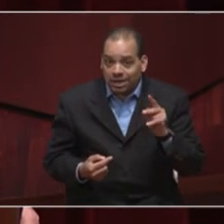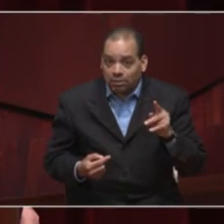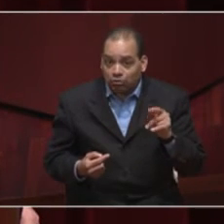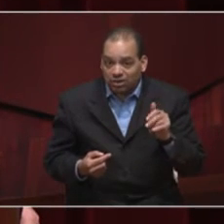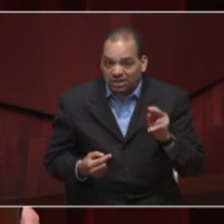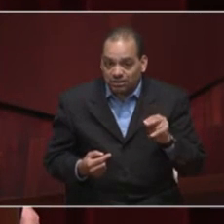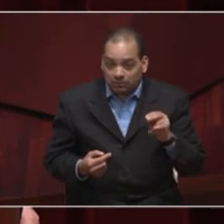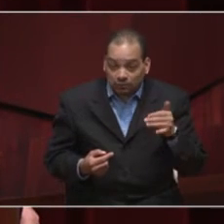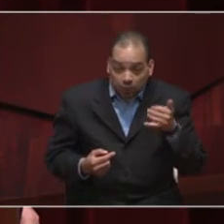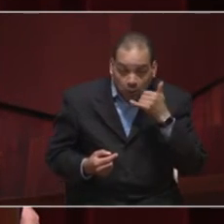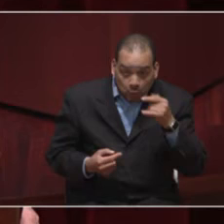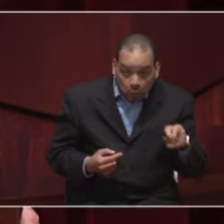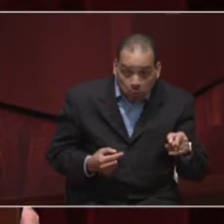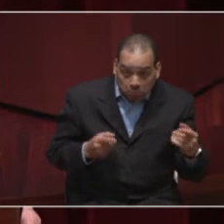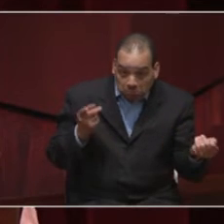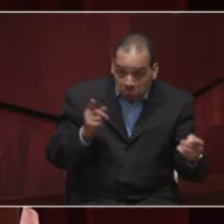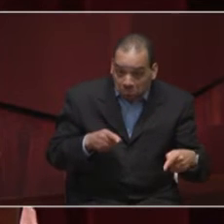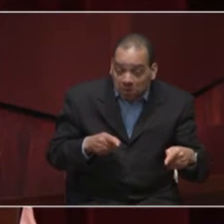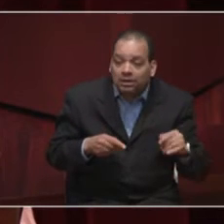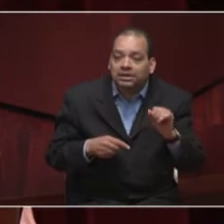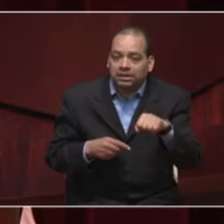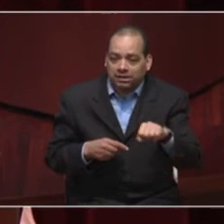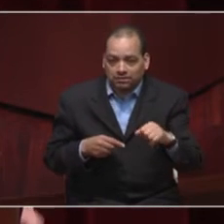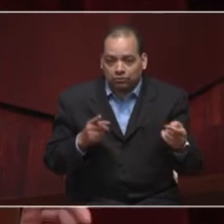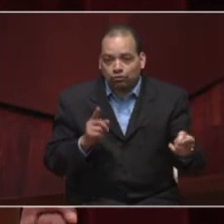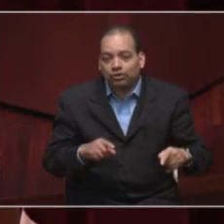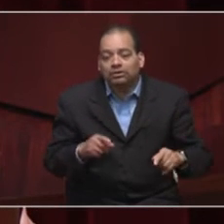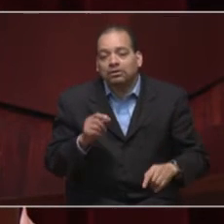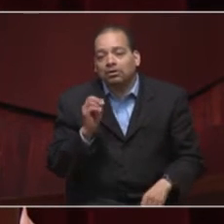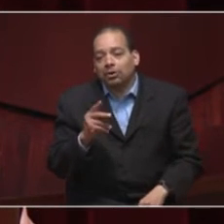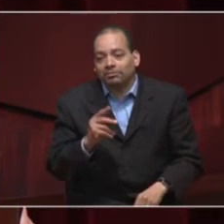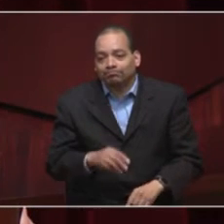as well? Yeah, that's correct. That's correct.